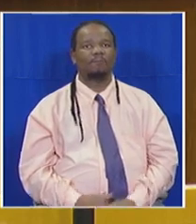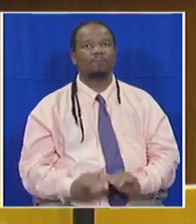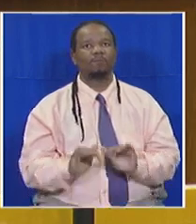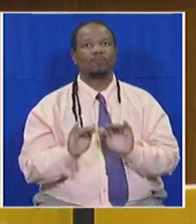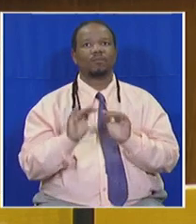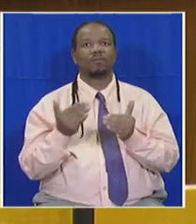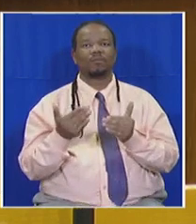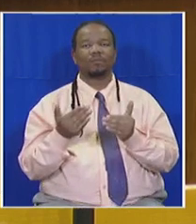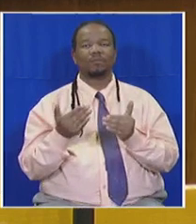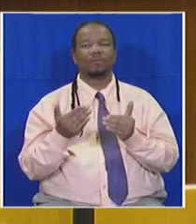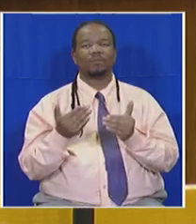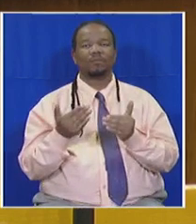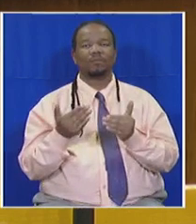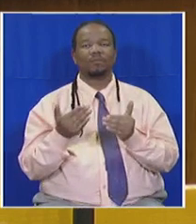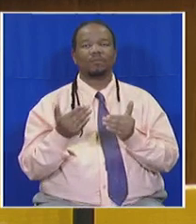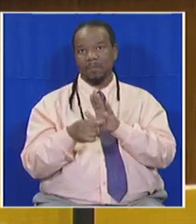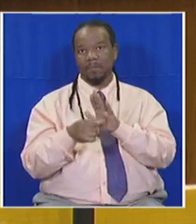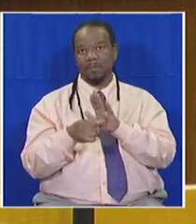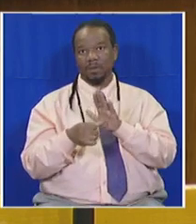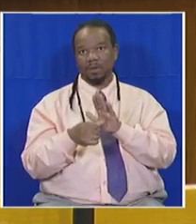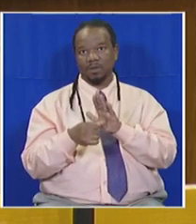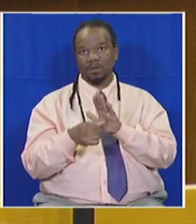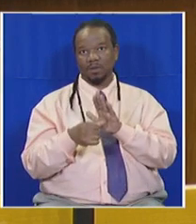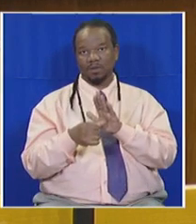Equally important, House Chairperson,